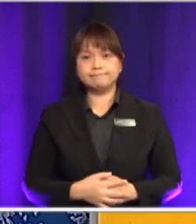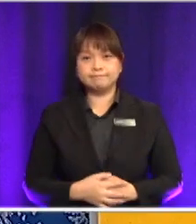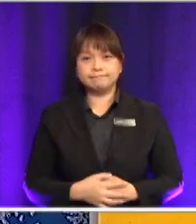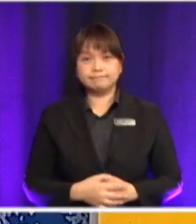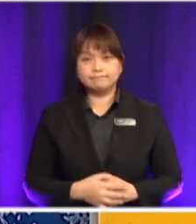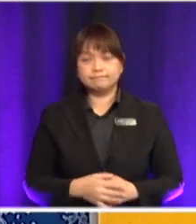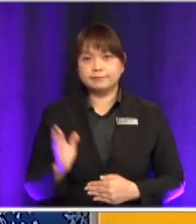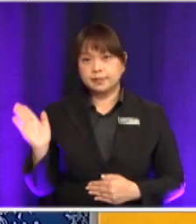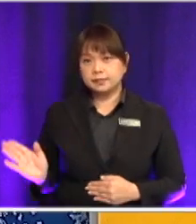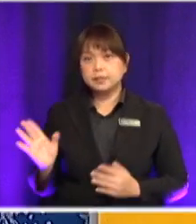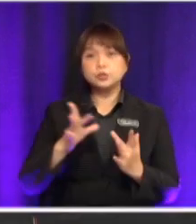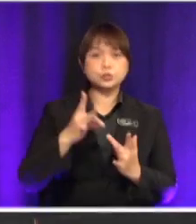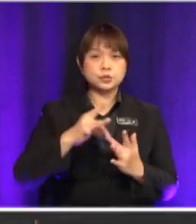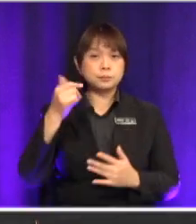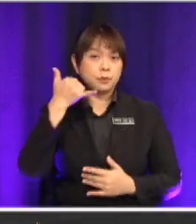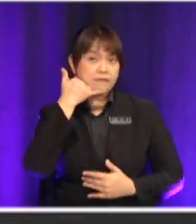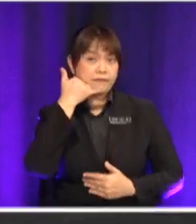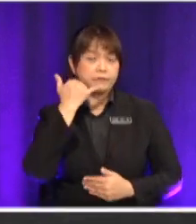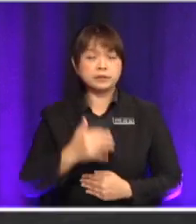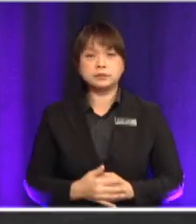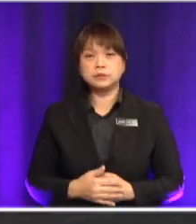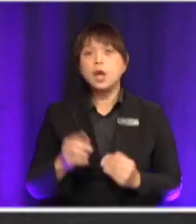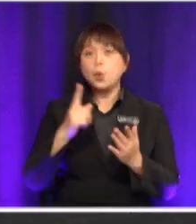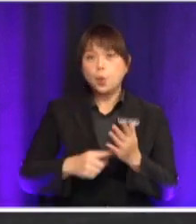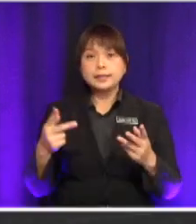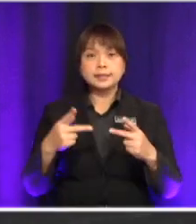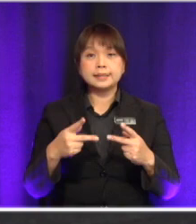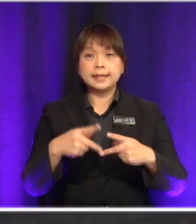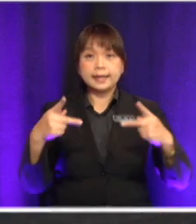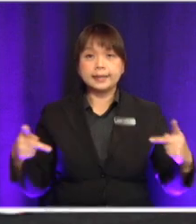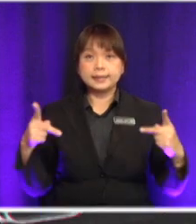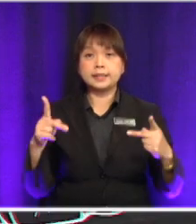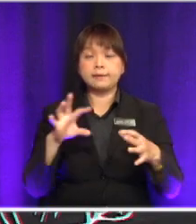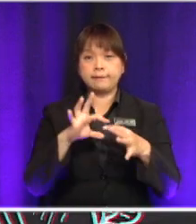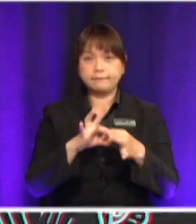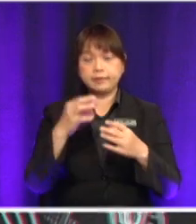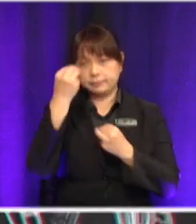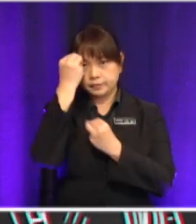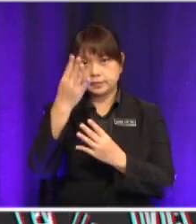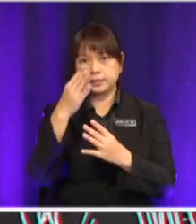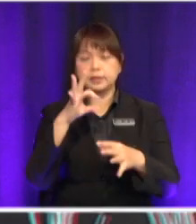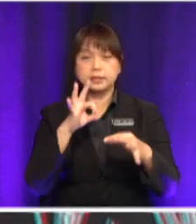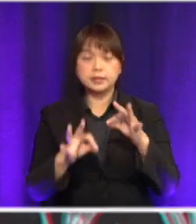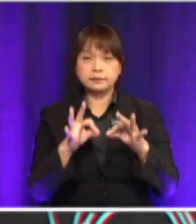A mobile phone. Okay, all right. So what kind of information, if you're doing surveillance, that you can get from